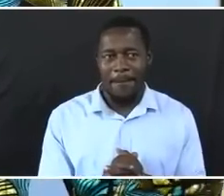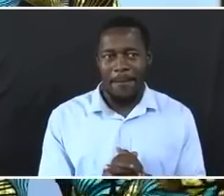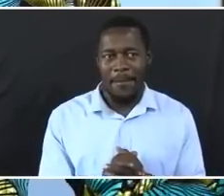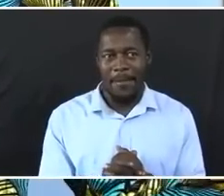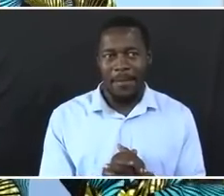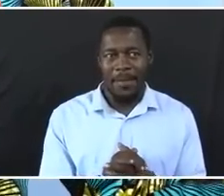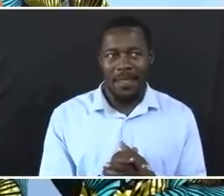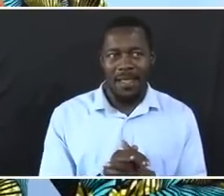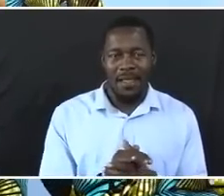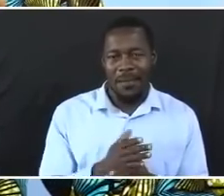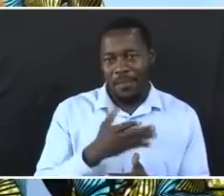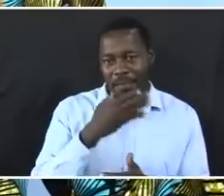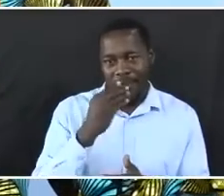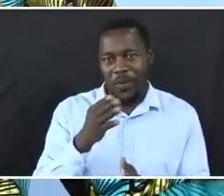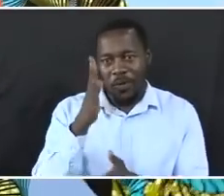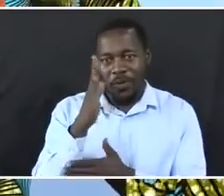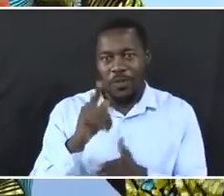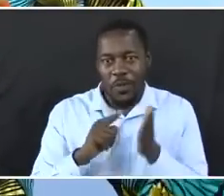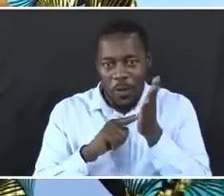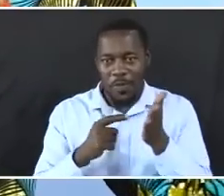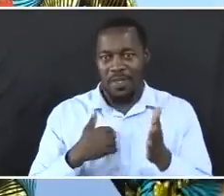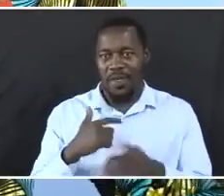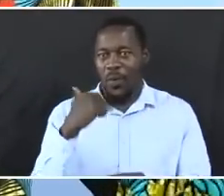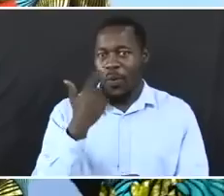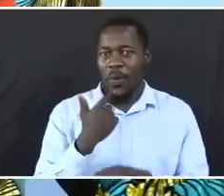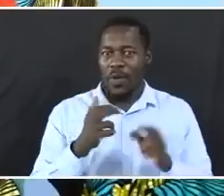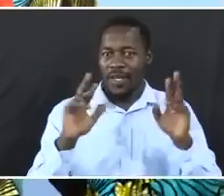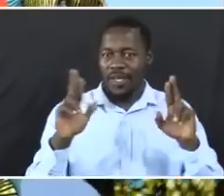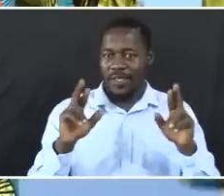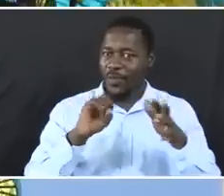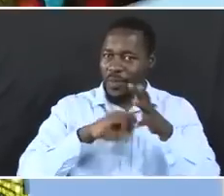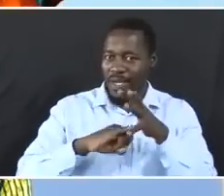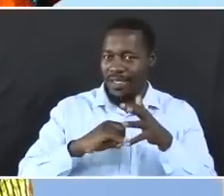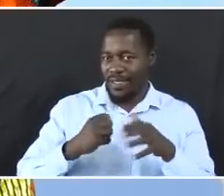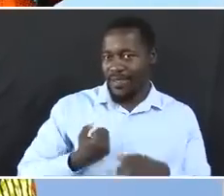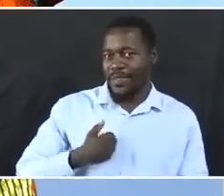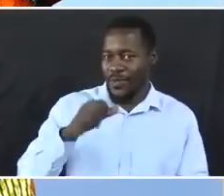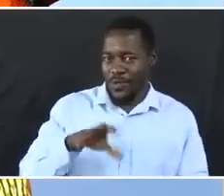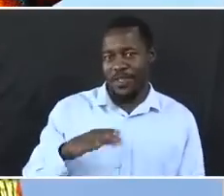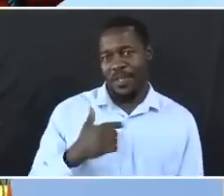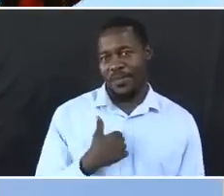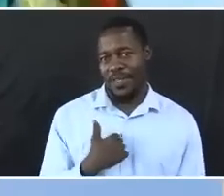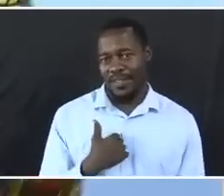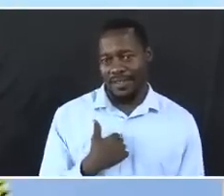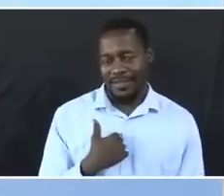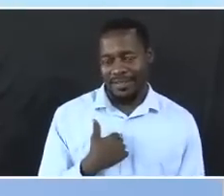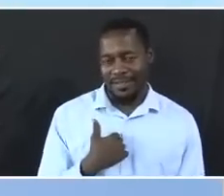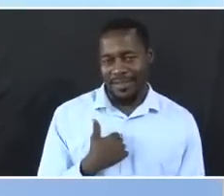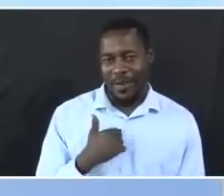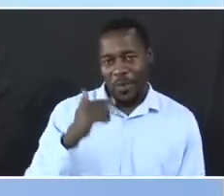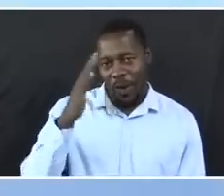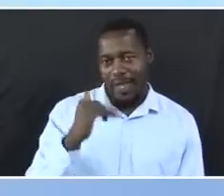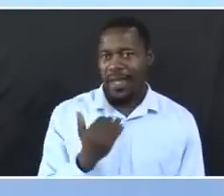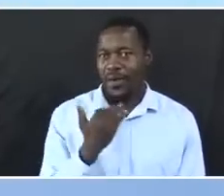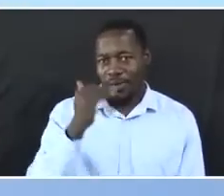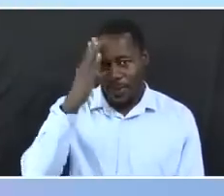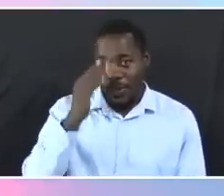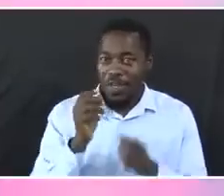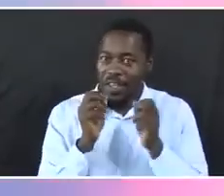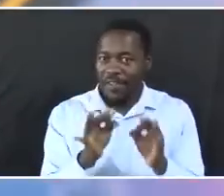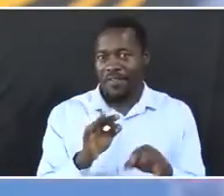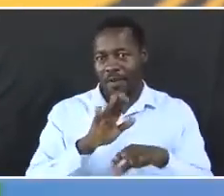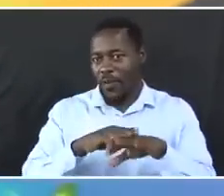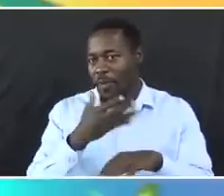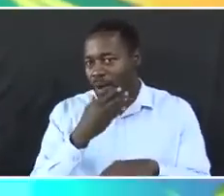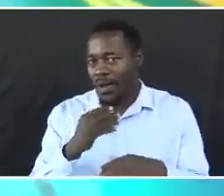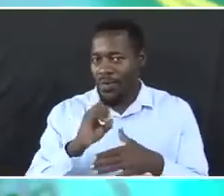Have you put your signature? Have you approved it? It begins there. So Ellen